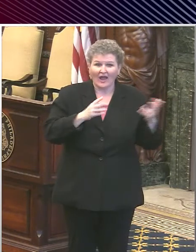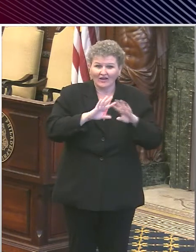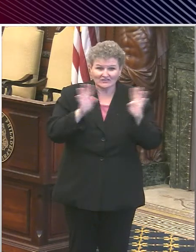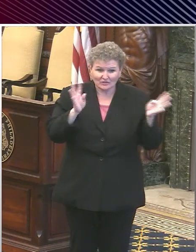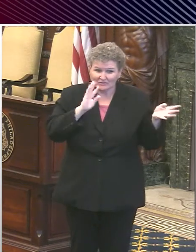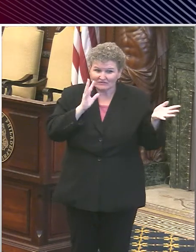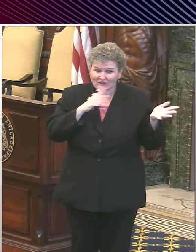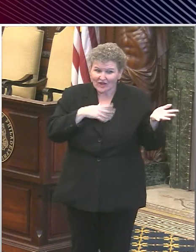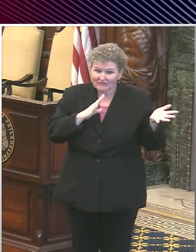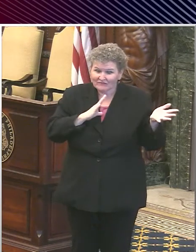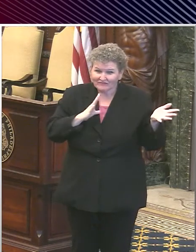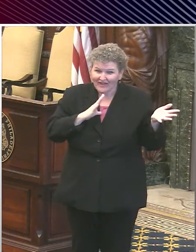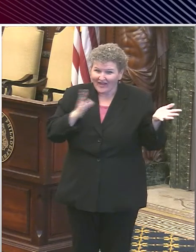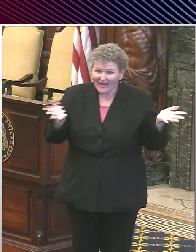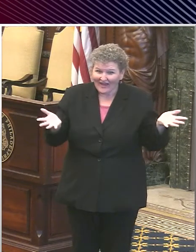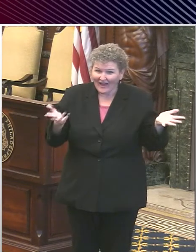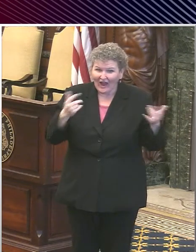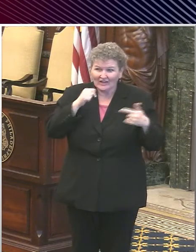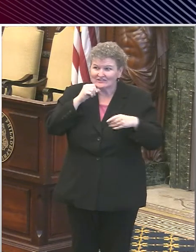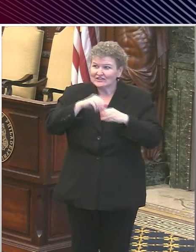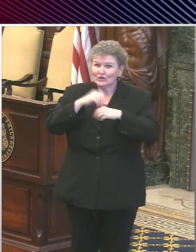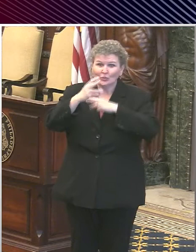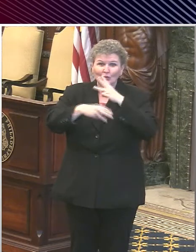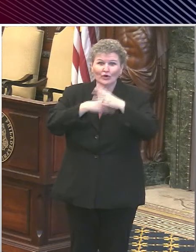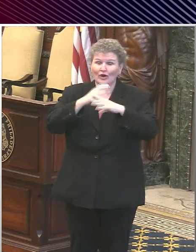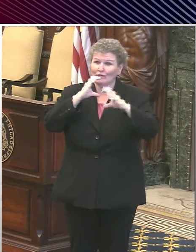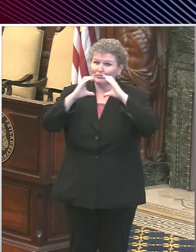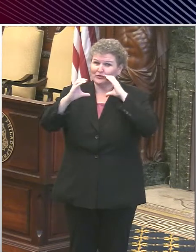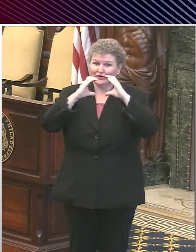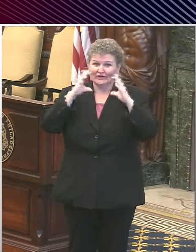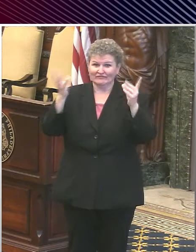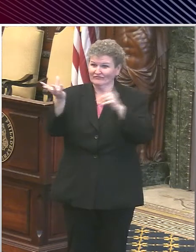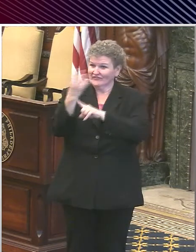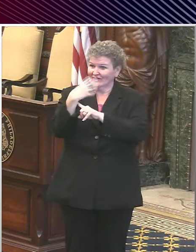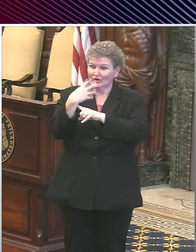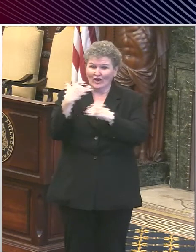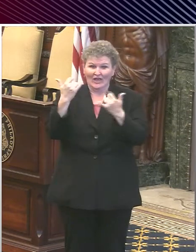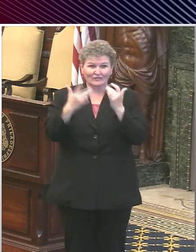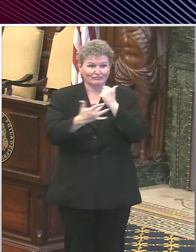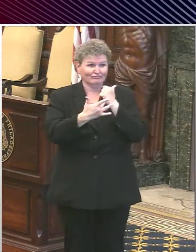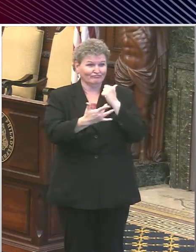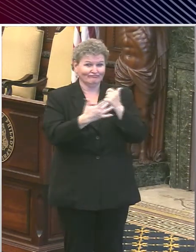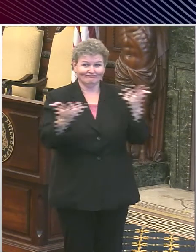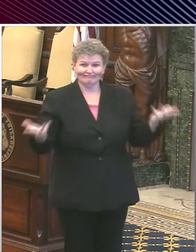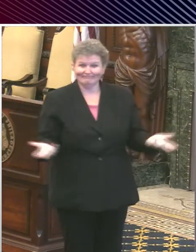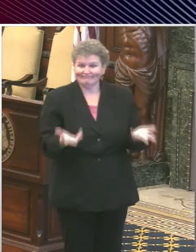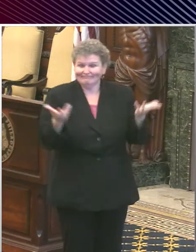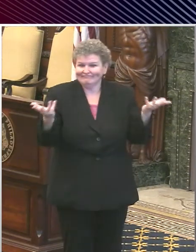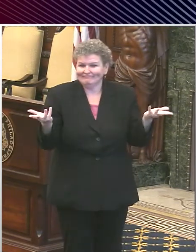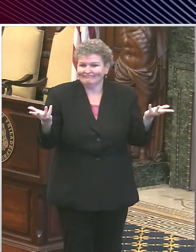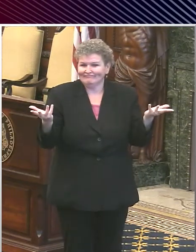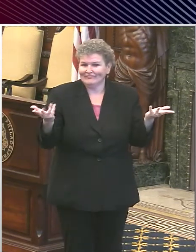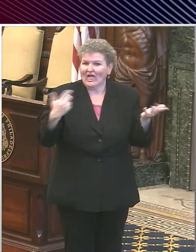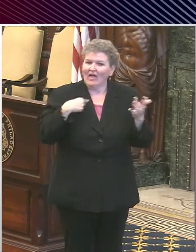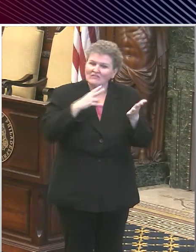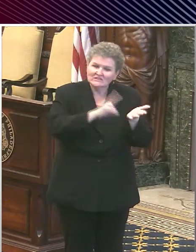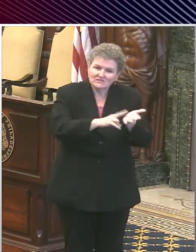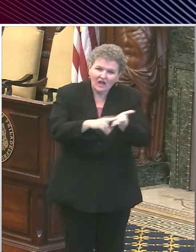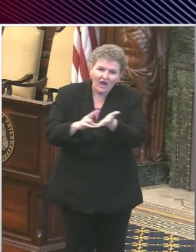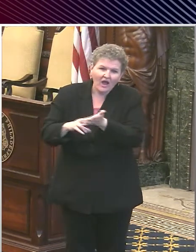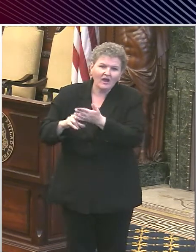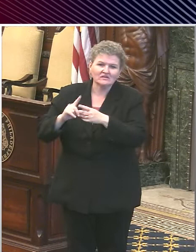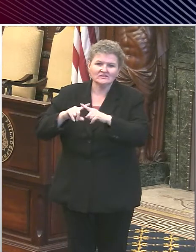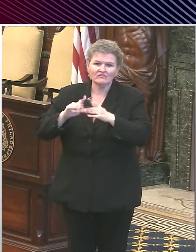In this day and age of communication, it's pretty easy to do. Anything that I need to sign or anything gets pushed under the